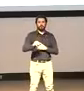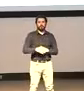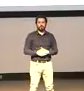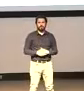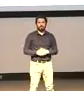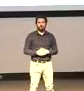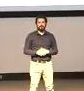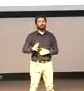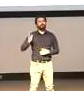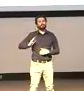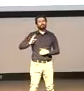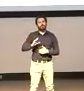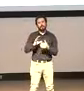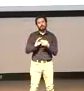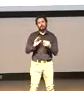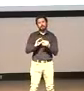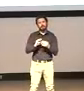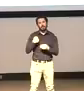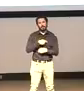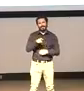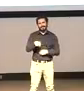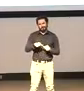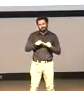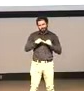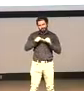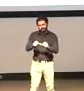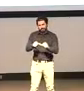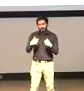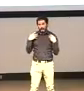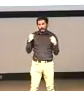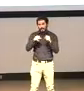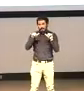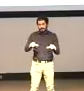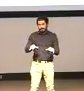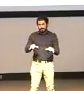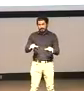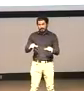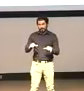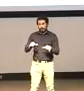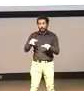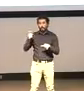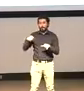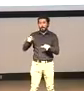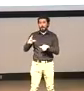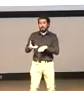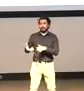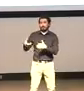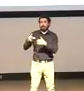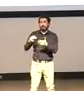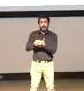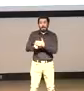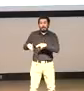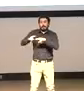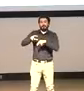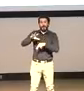Earlier, I mentioned that we need an ongoing health system operating margin of at least 5% in order to fund our SFF. To